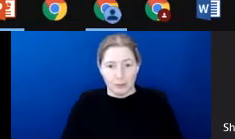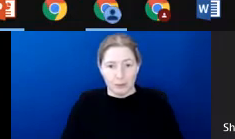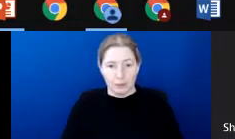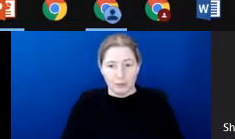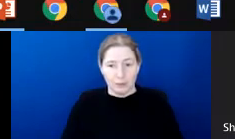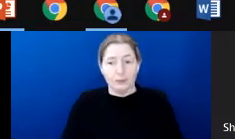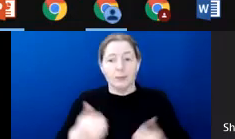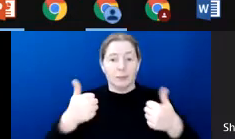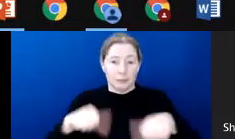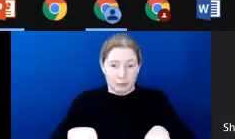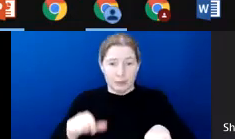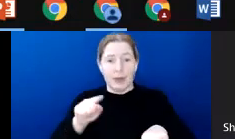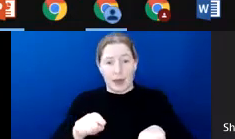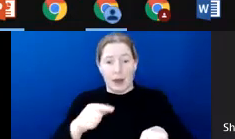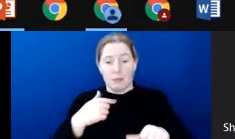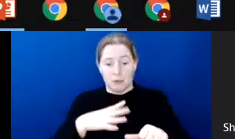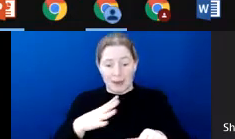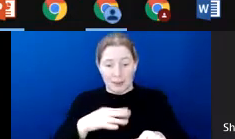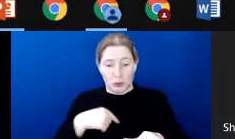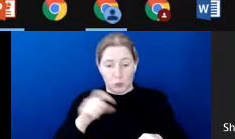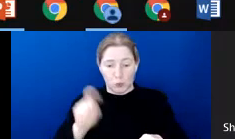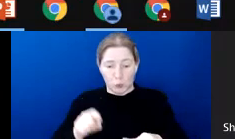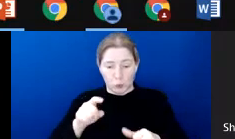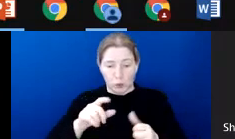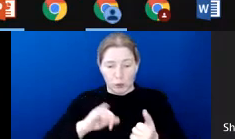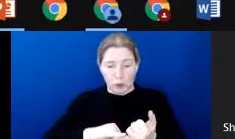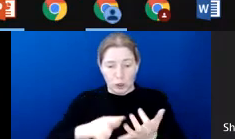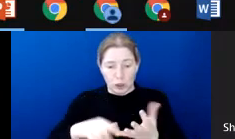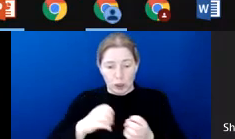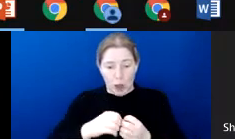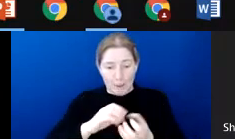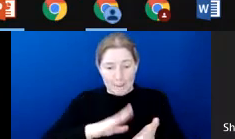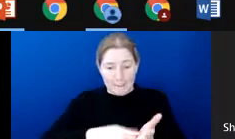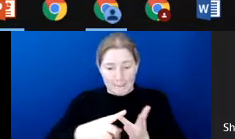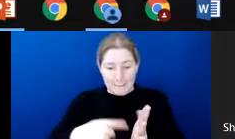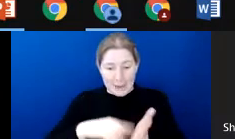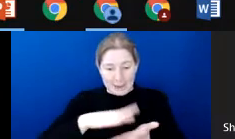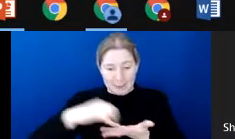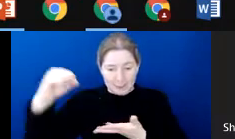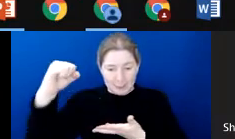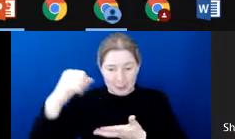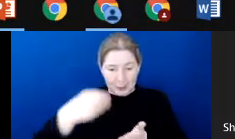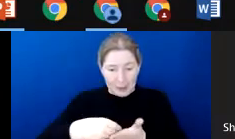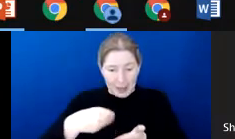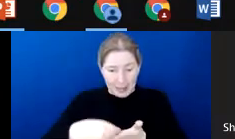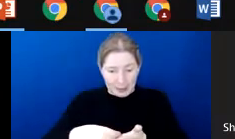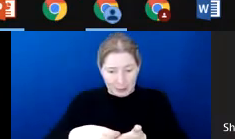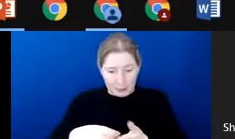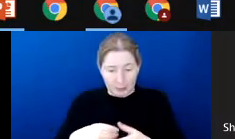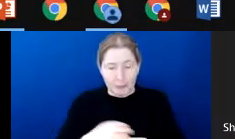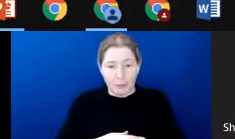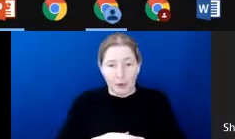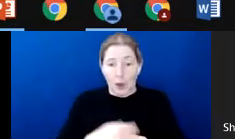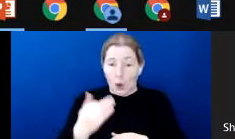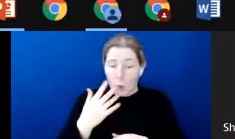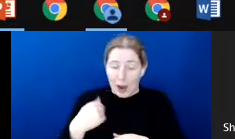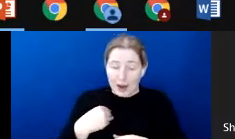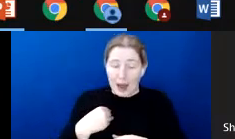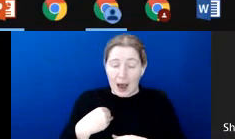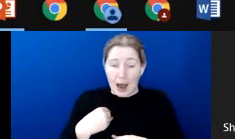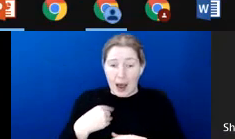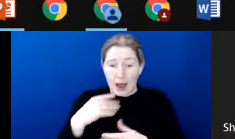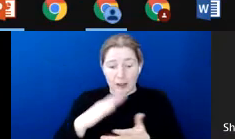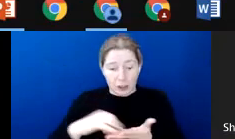And I'm ready to submit my mileage. When I submit my mileage, I have 3